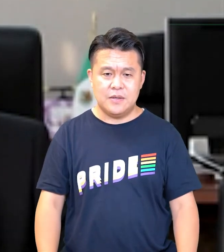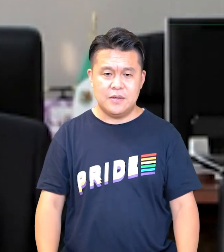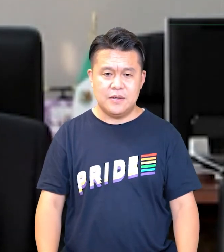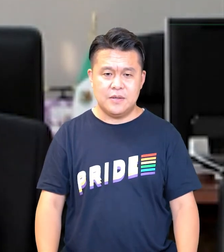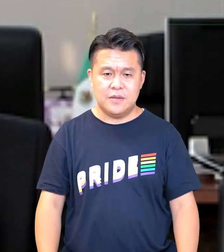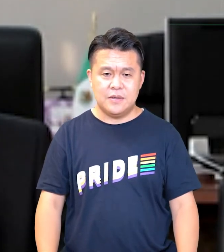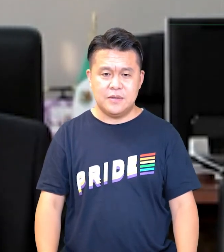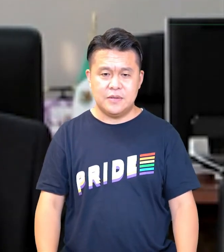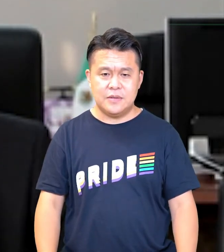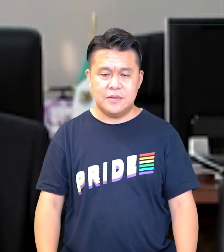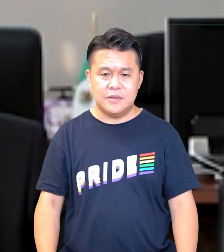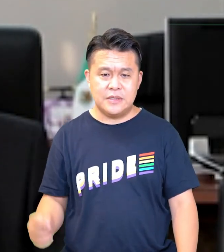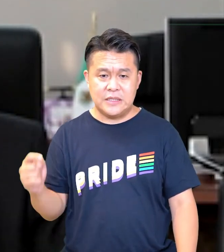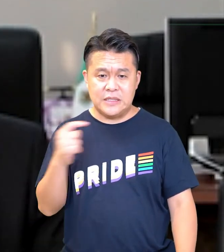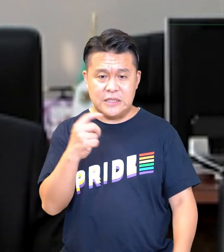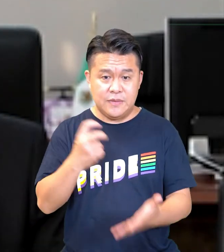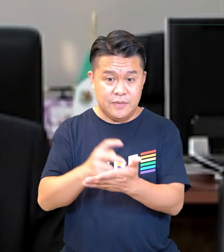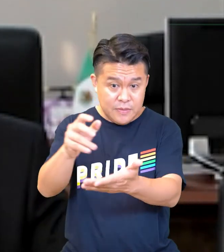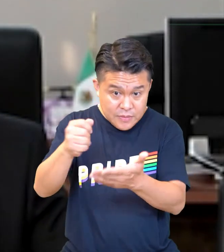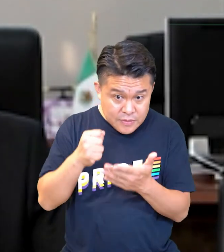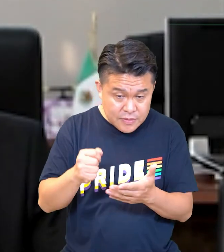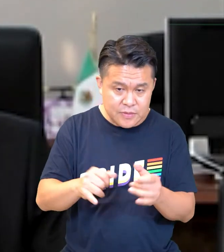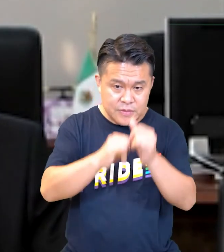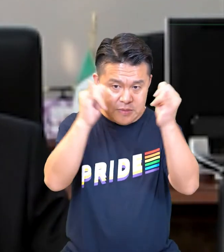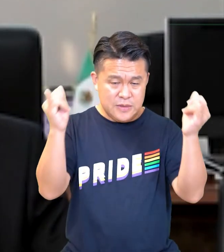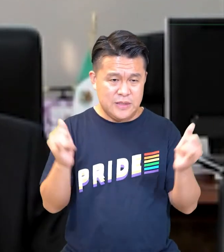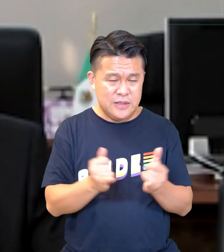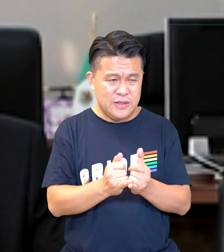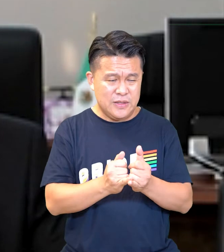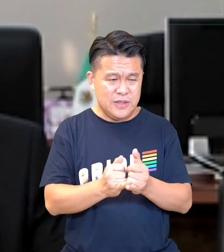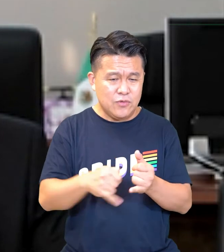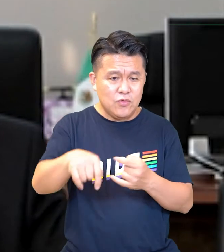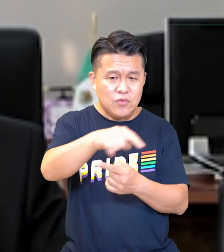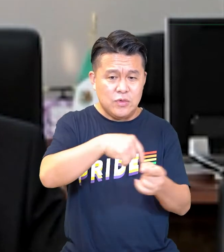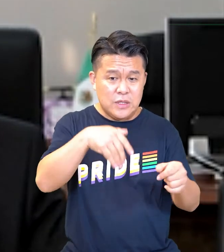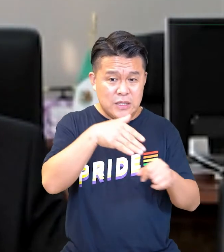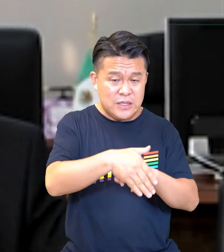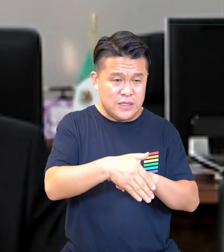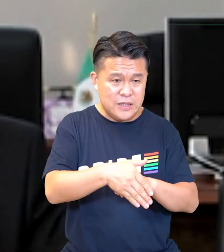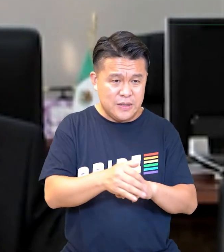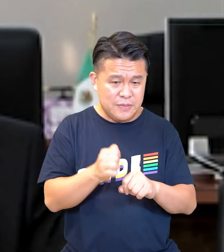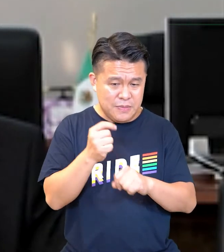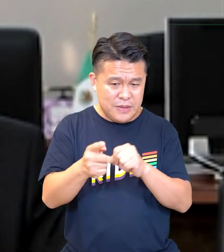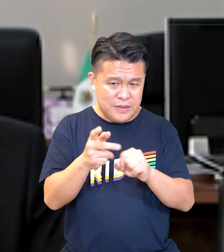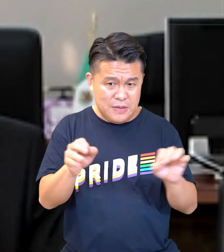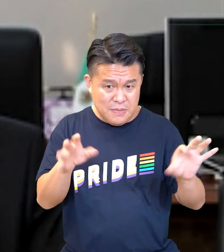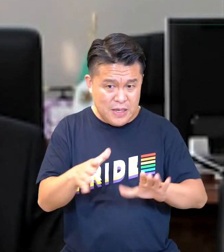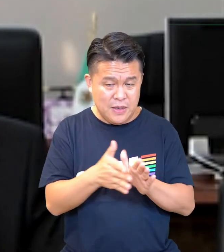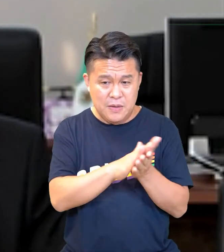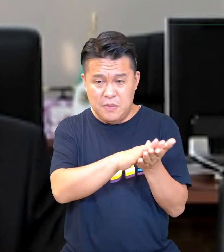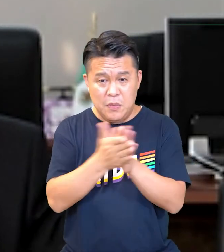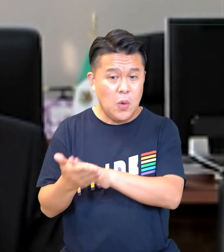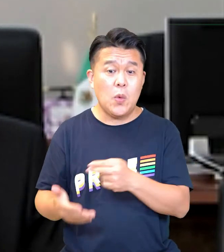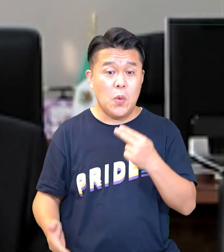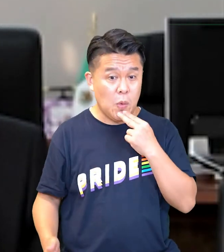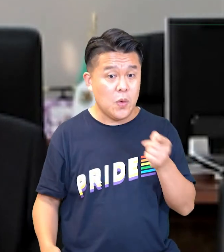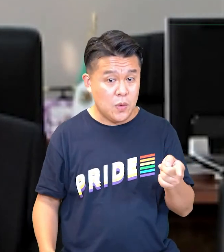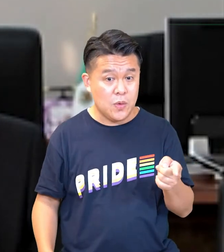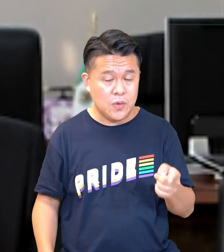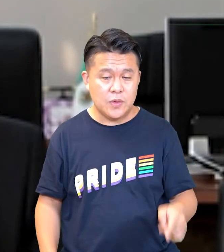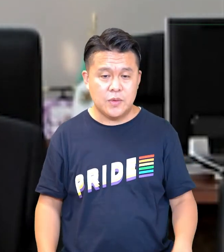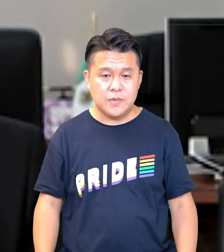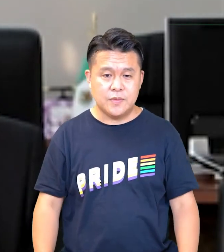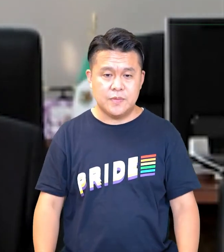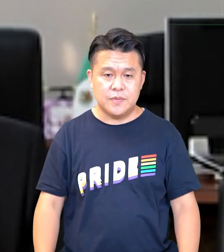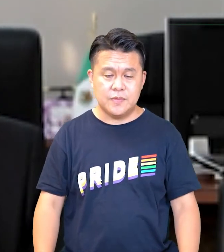But you don't change societal patterns in just a few